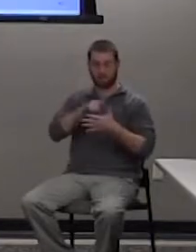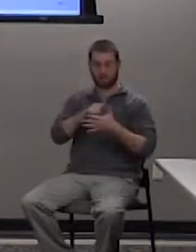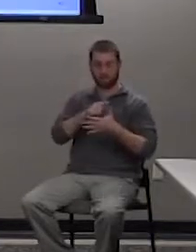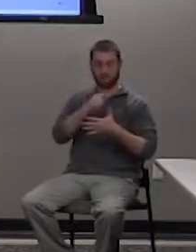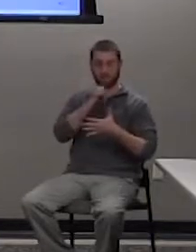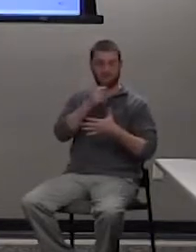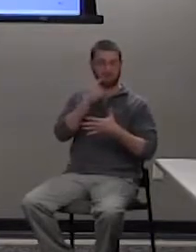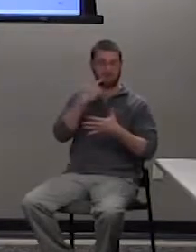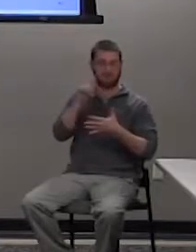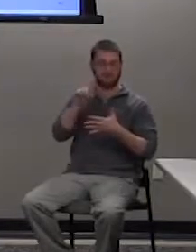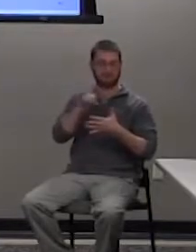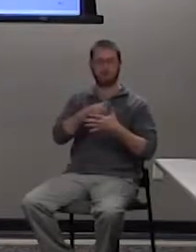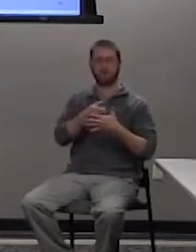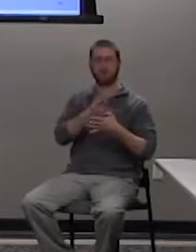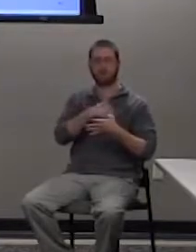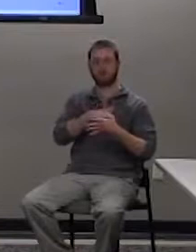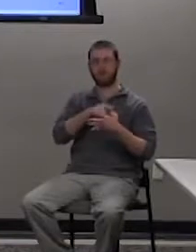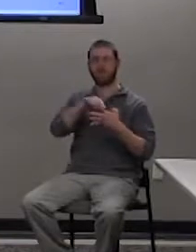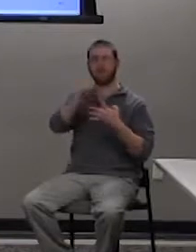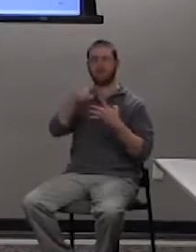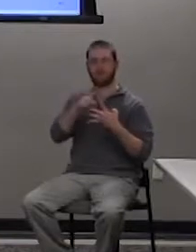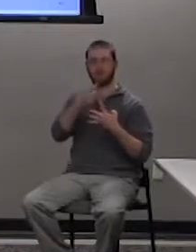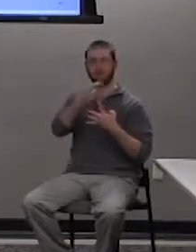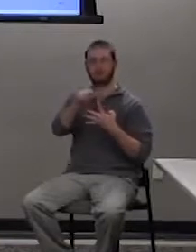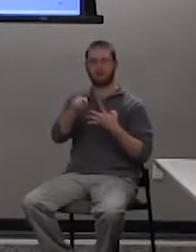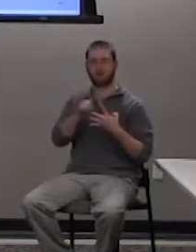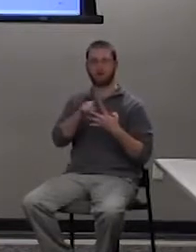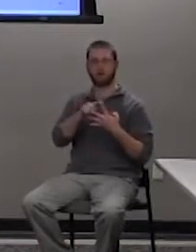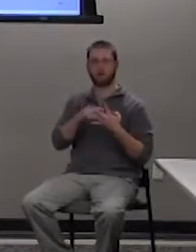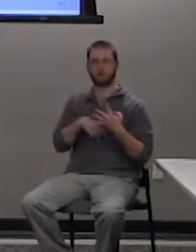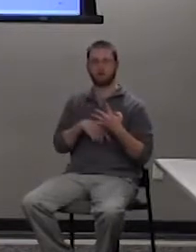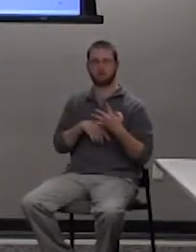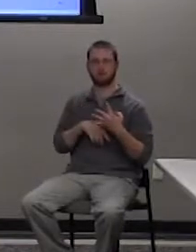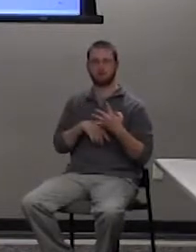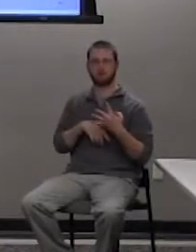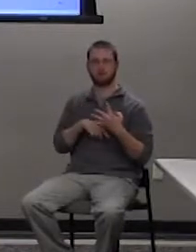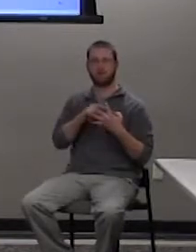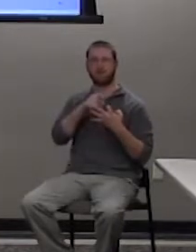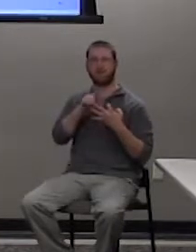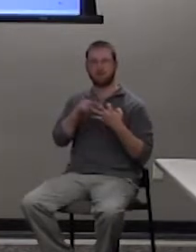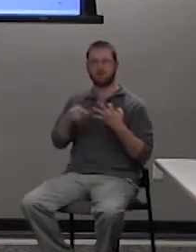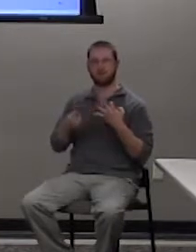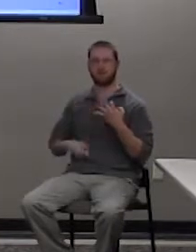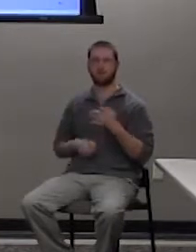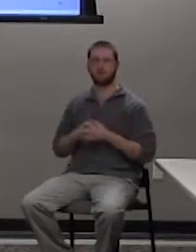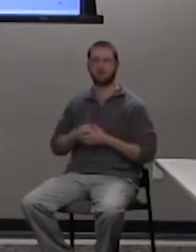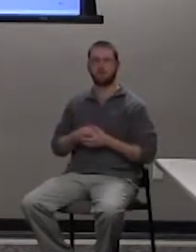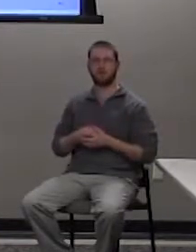here, let's try this. We are not getting the type of return,